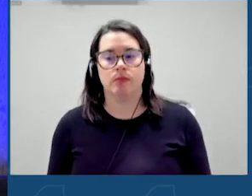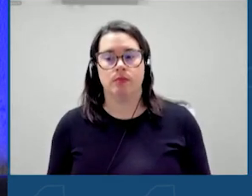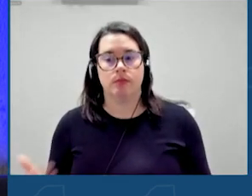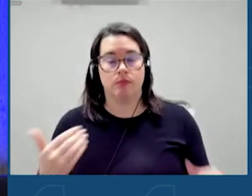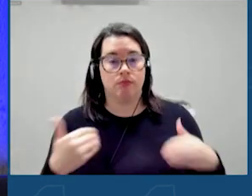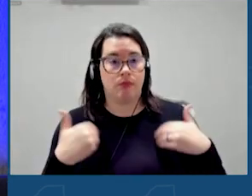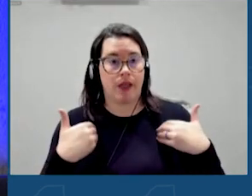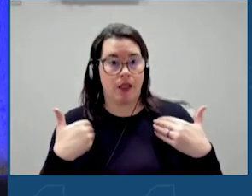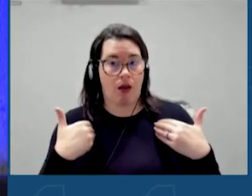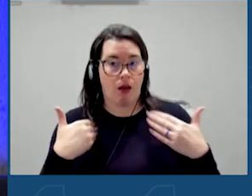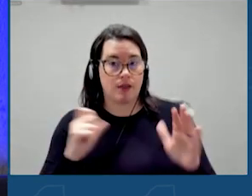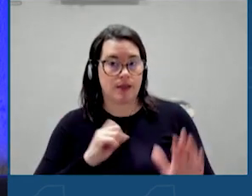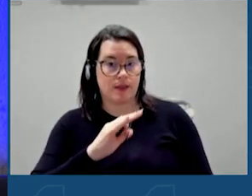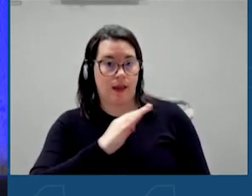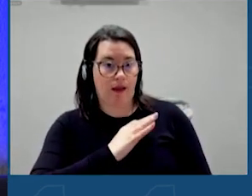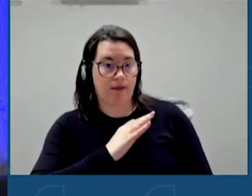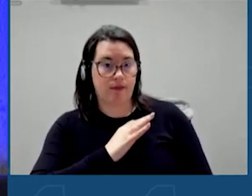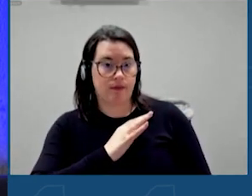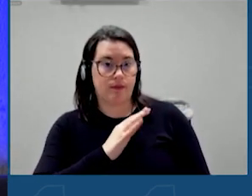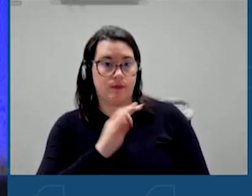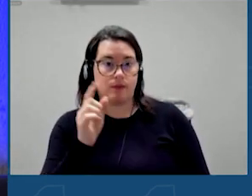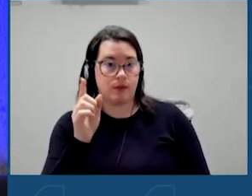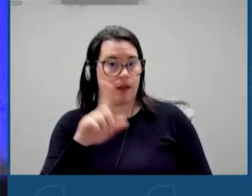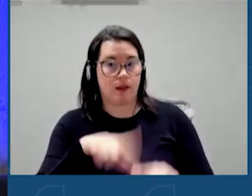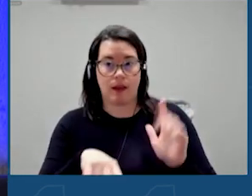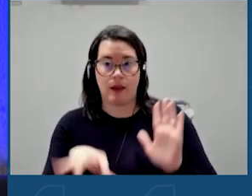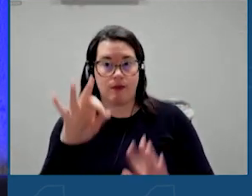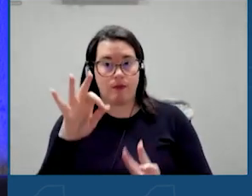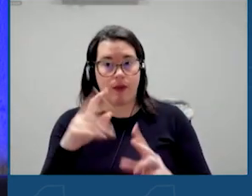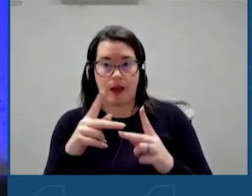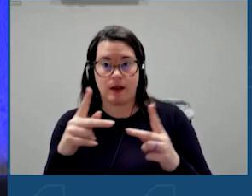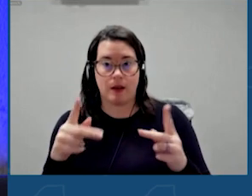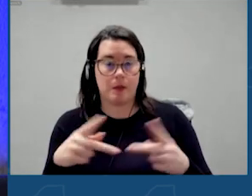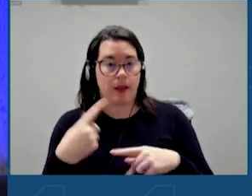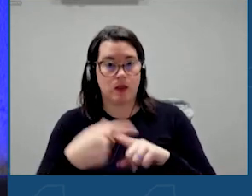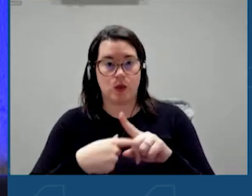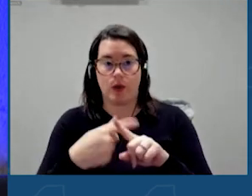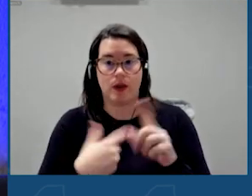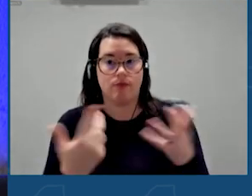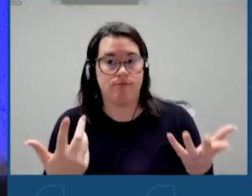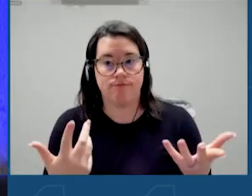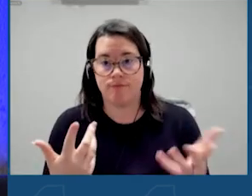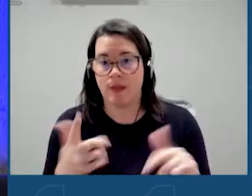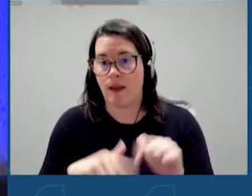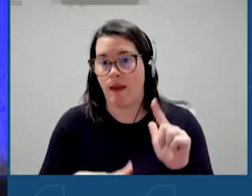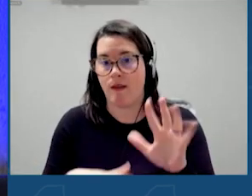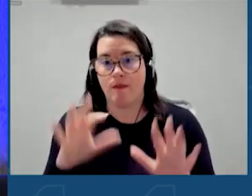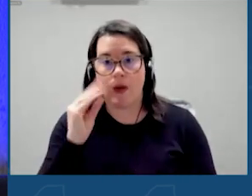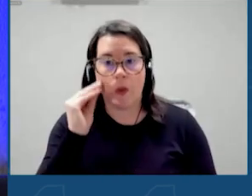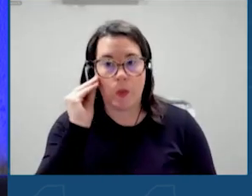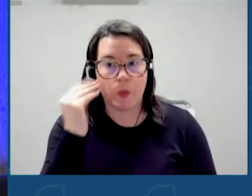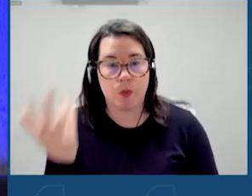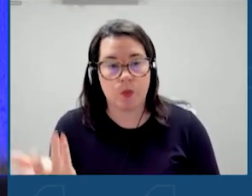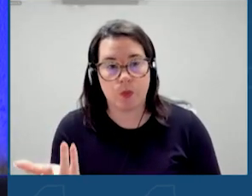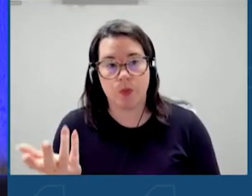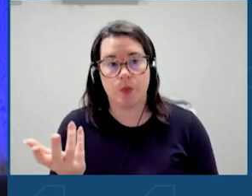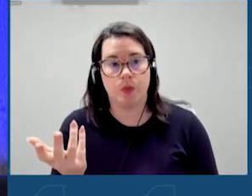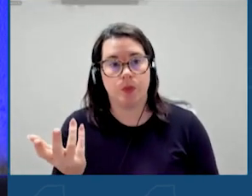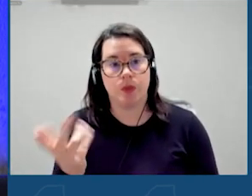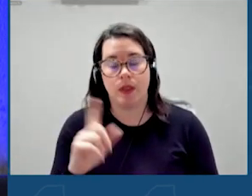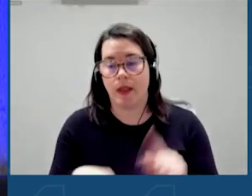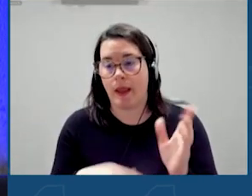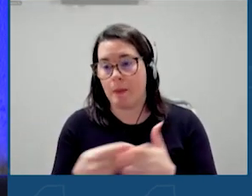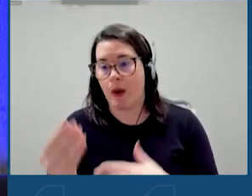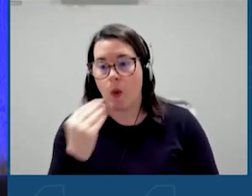in upstate New York, they can't find a place to rent that they can afford. They can't find, the idea of buying a house is so out of their